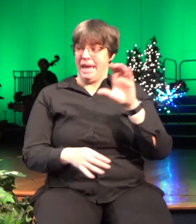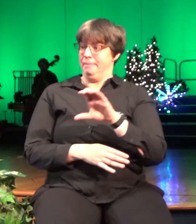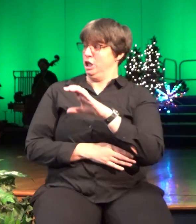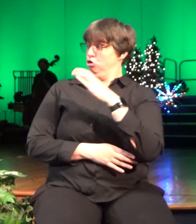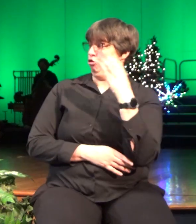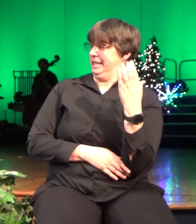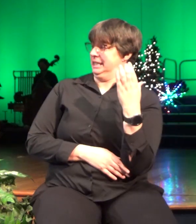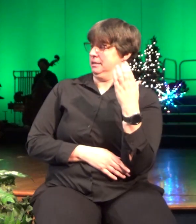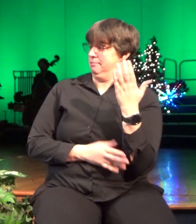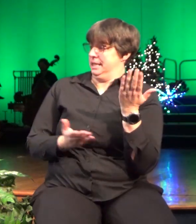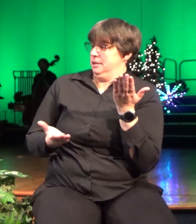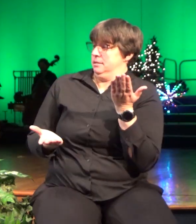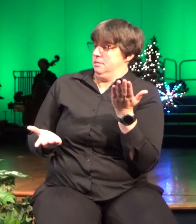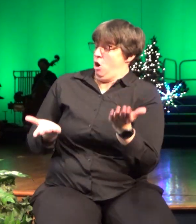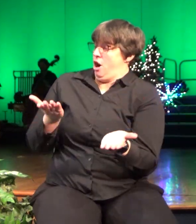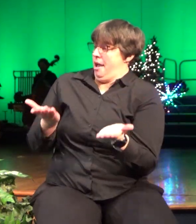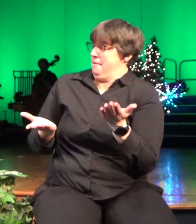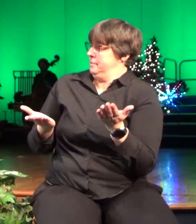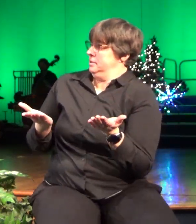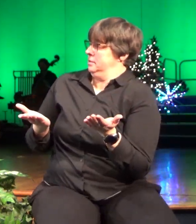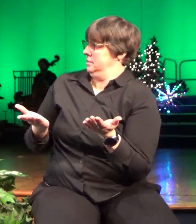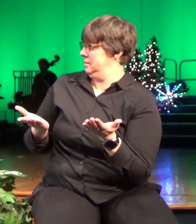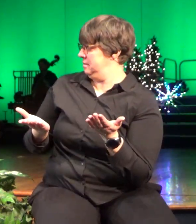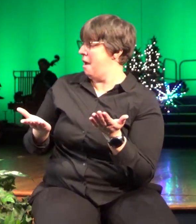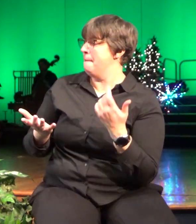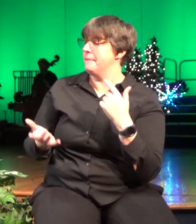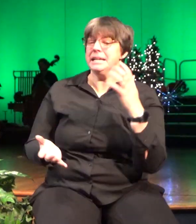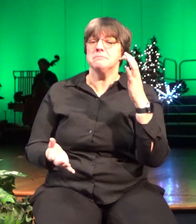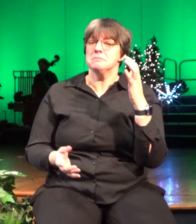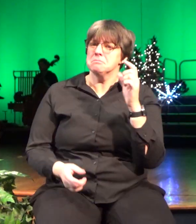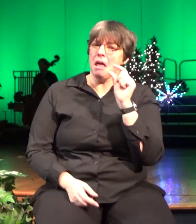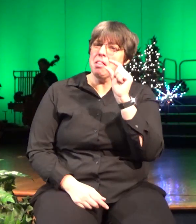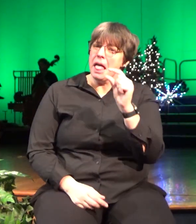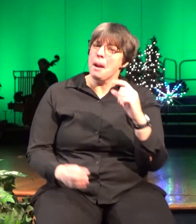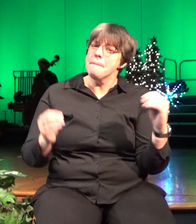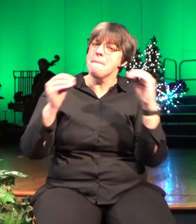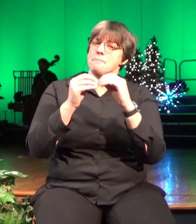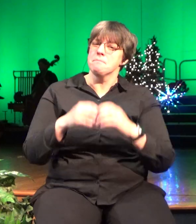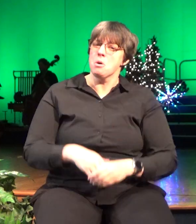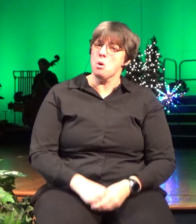Christmas, perhaps, means a little bit more.